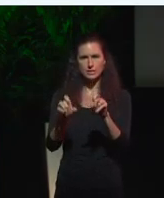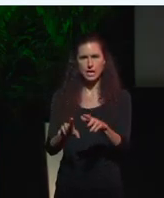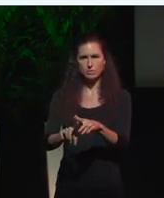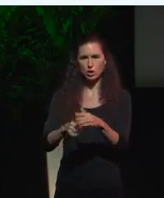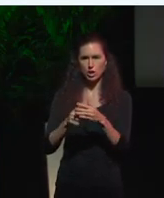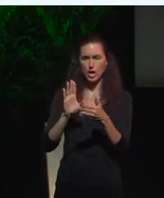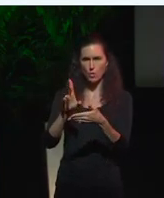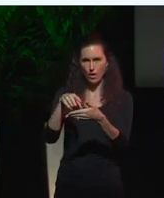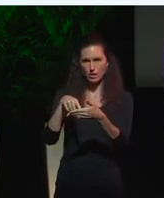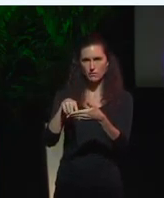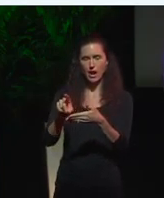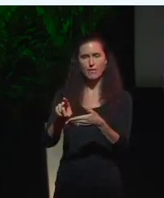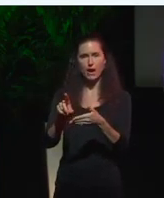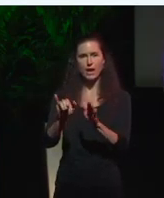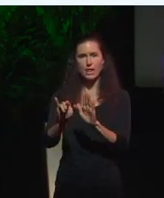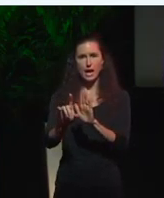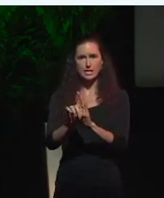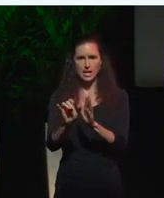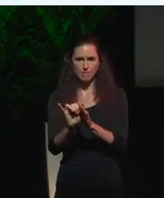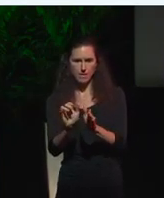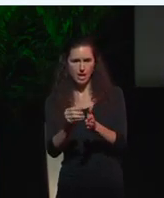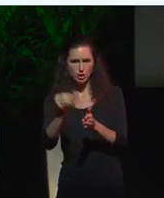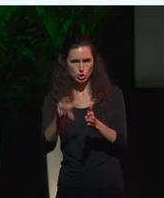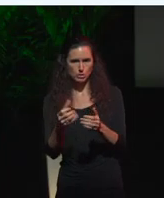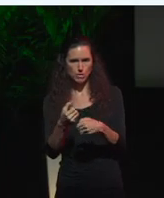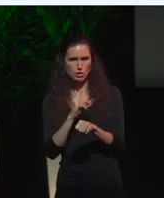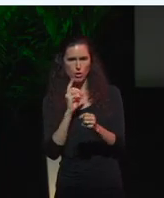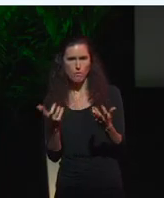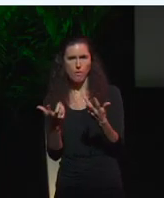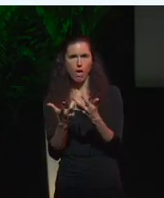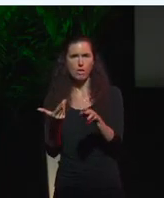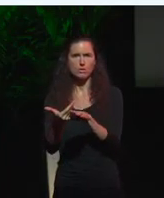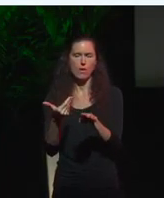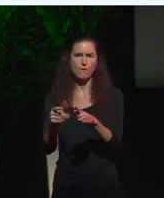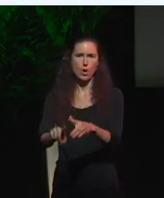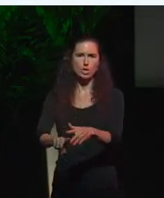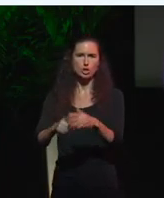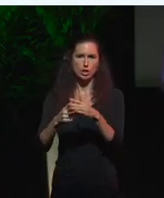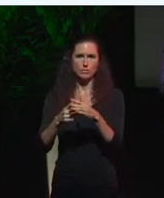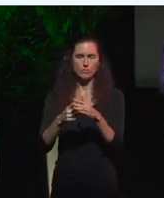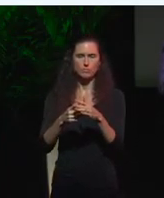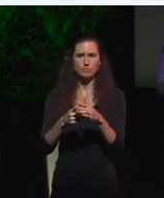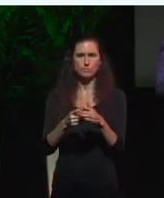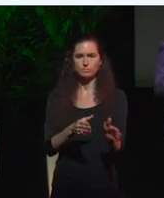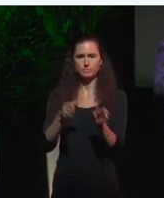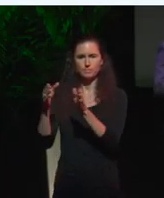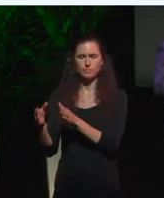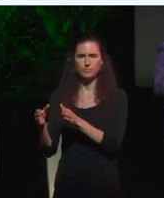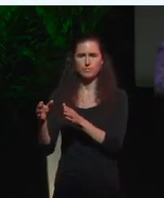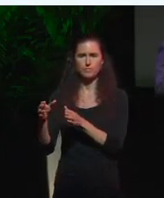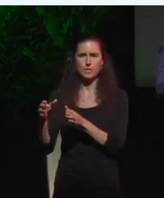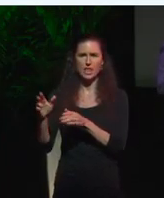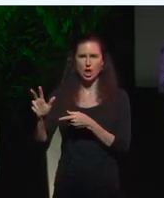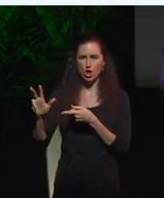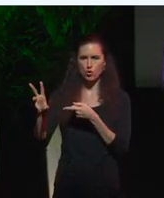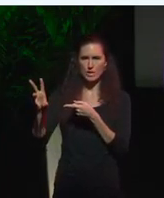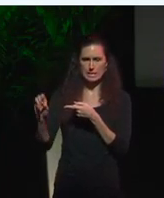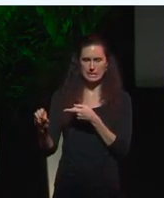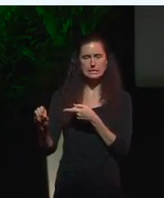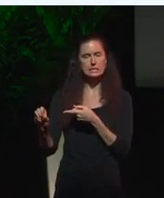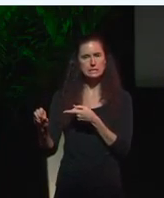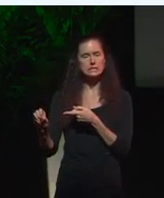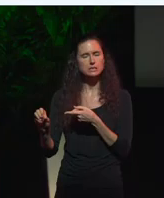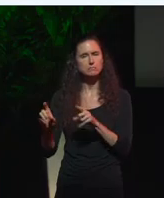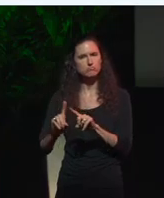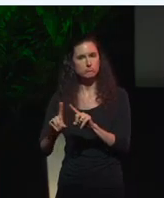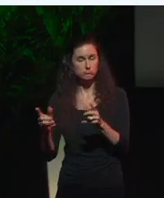is actually verifying the ID of that student prior to initiation. And the exact same thing is true for Proctor 360, the